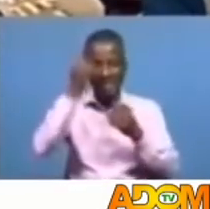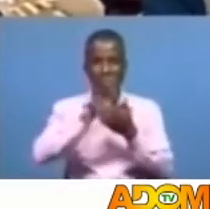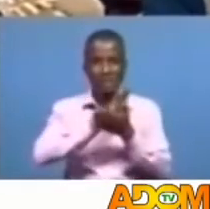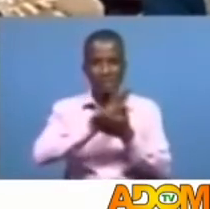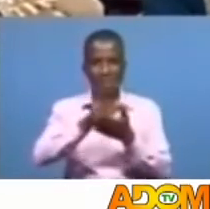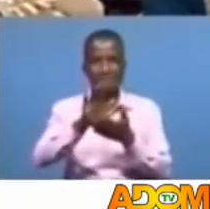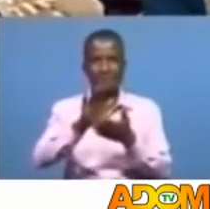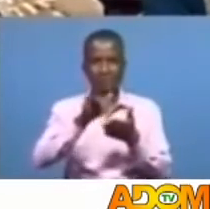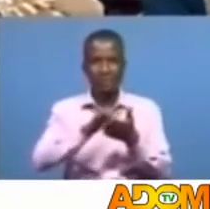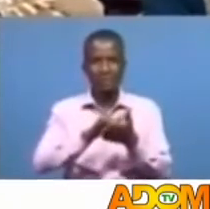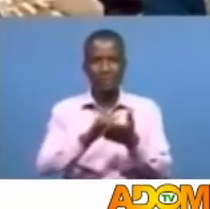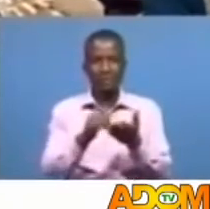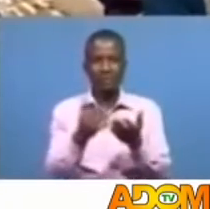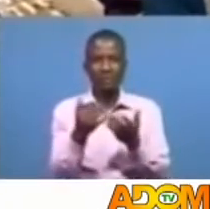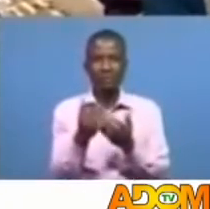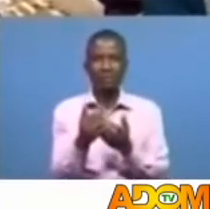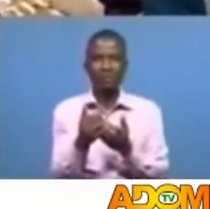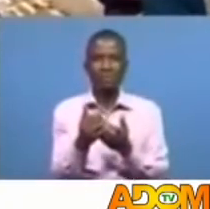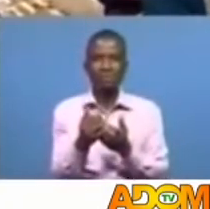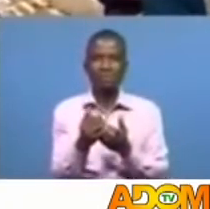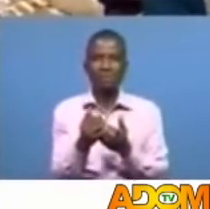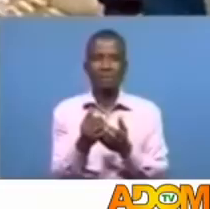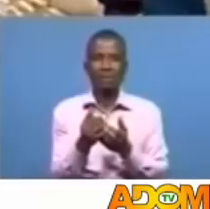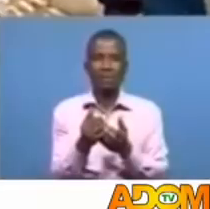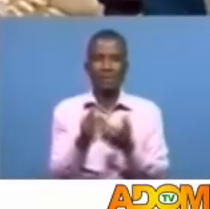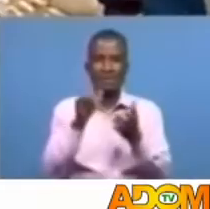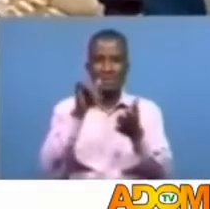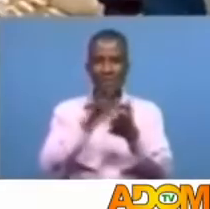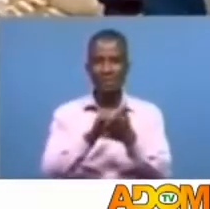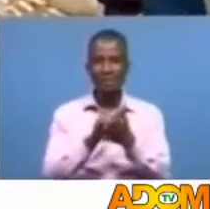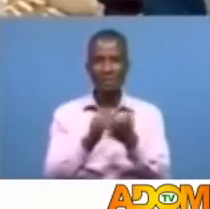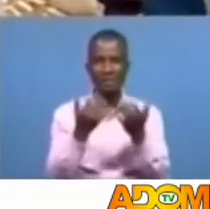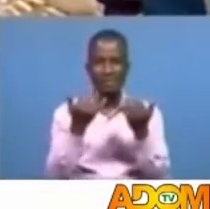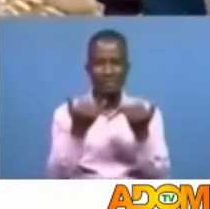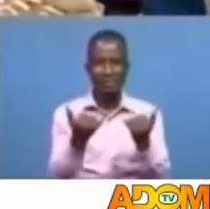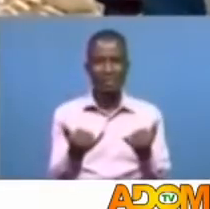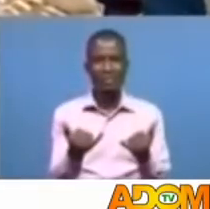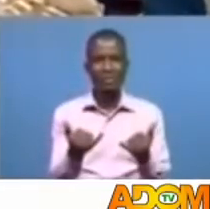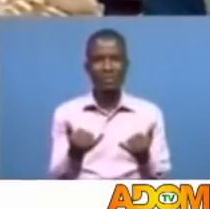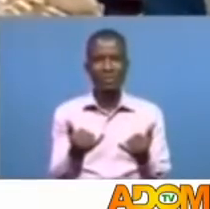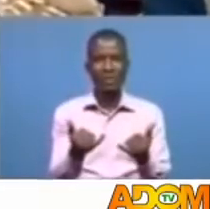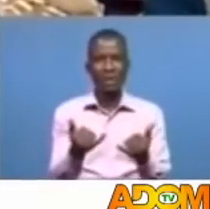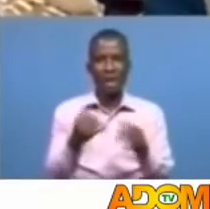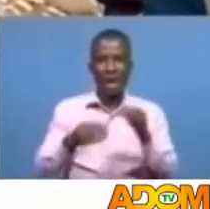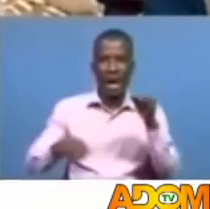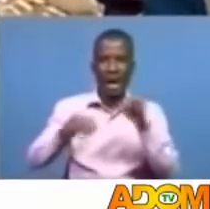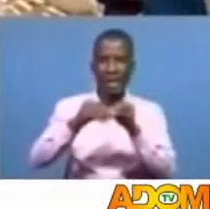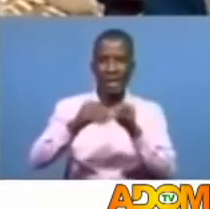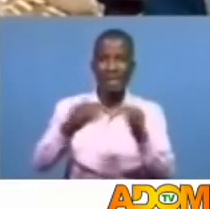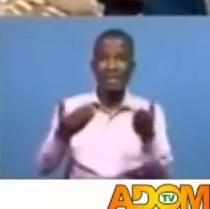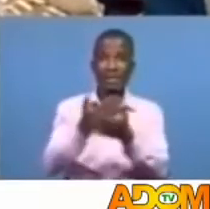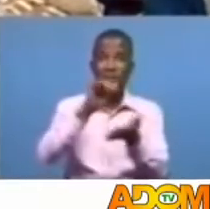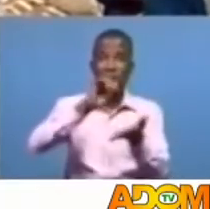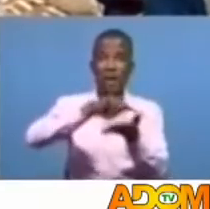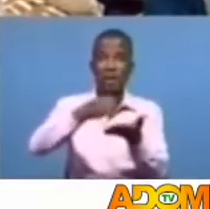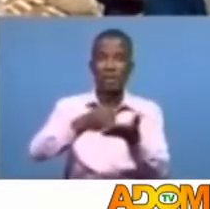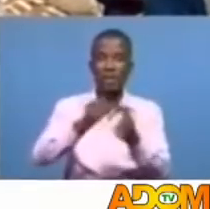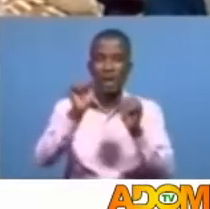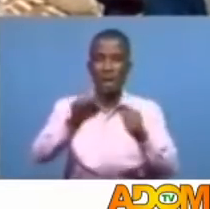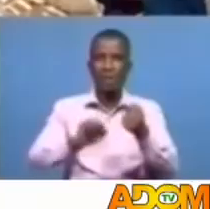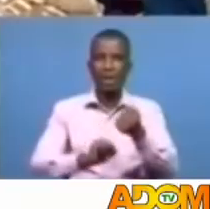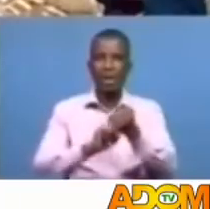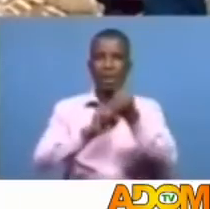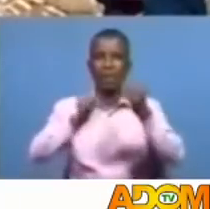Joe Reindorf's initial reservations, but as this additional evidence has enabled this